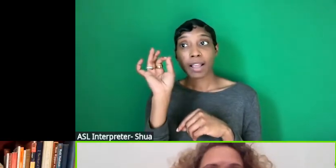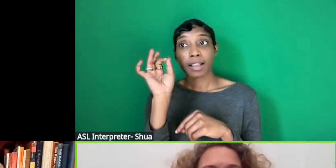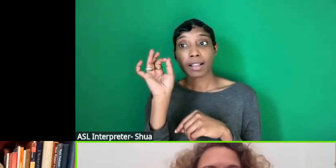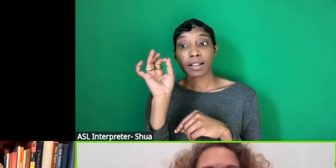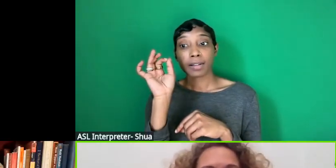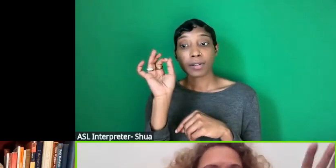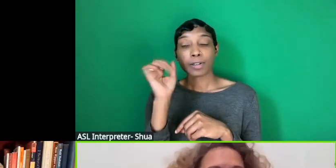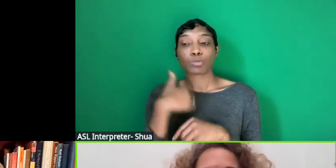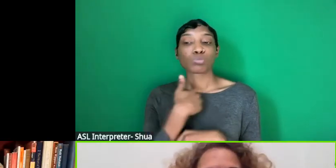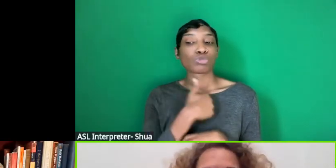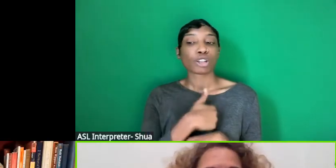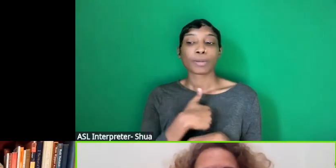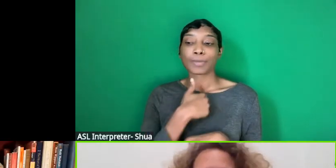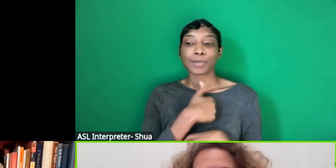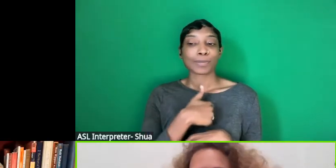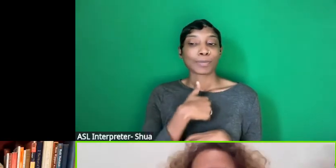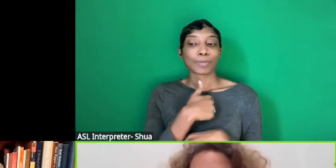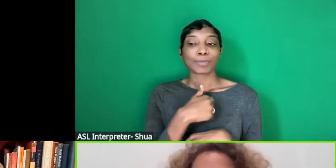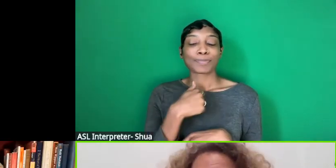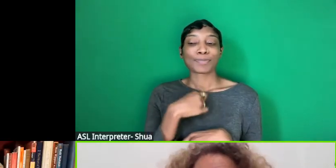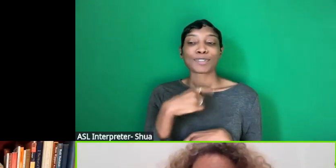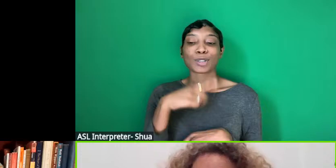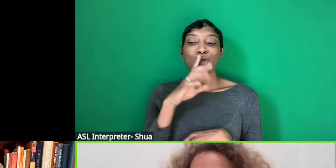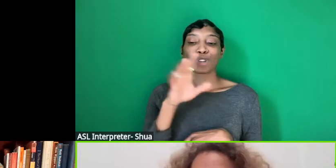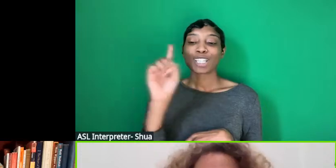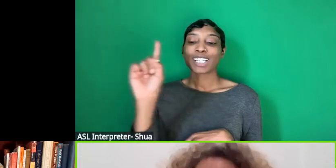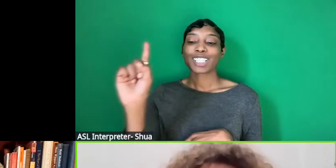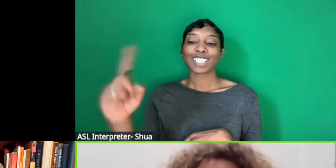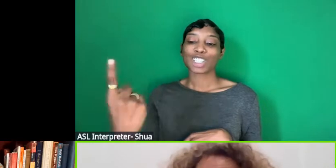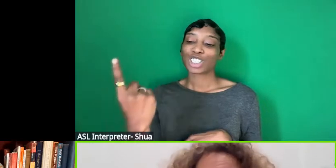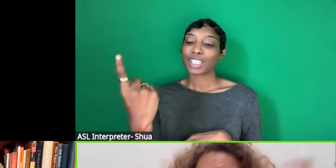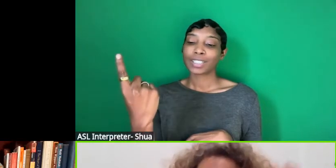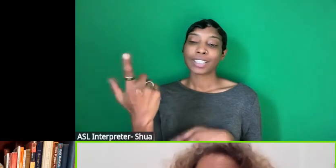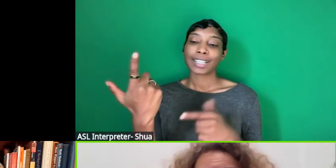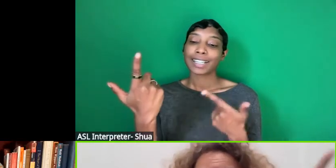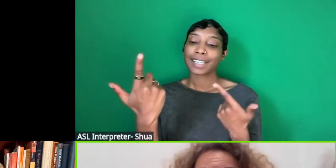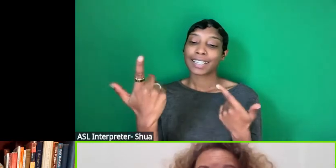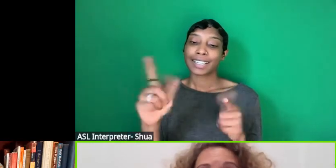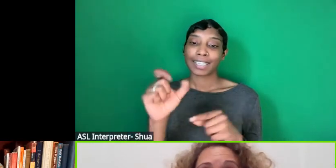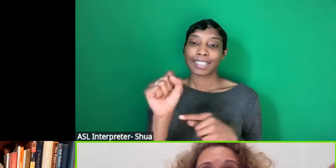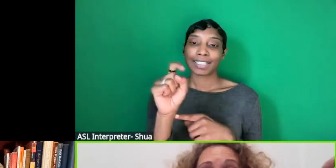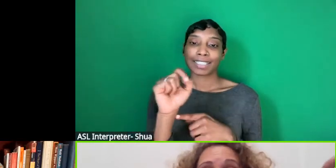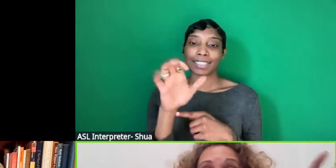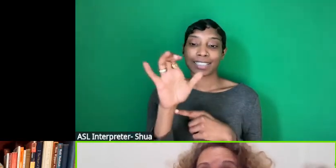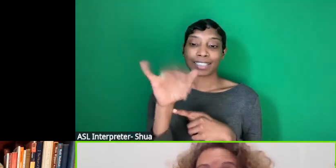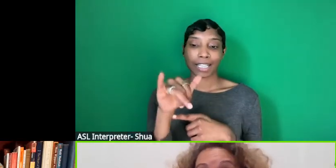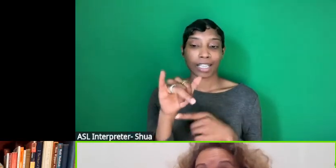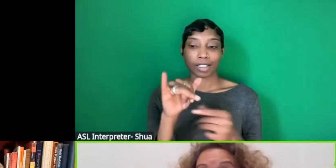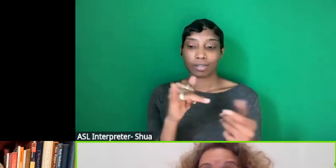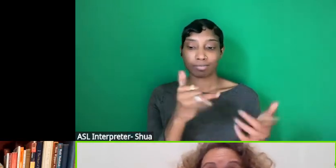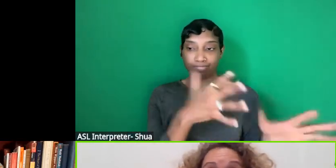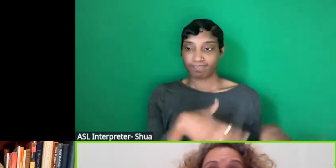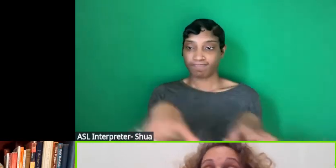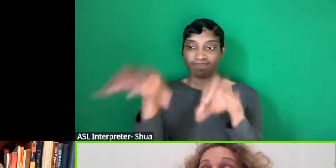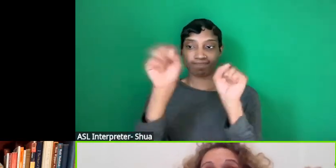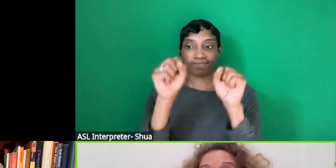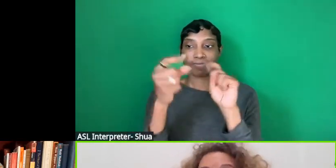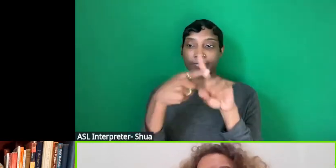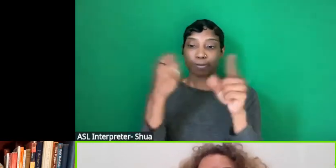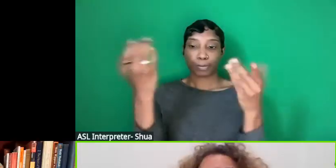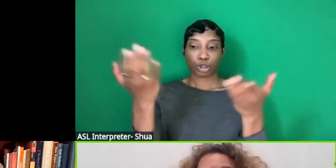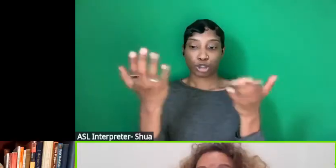so sorry, I'm going to just let Stacy take it from here, but really enjoy your paper that you